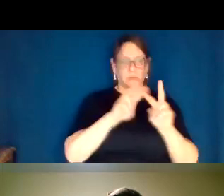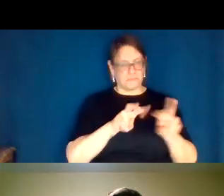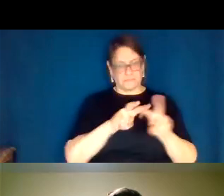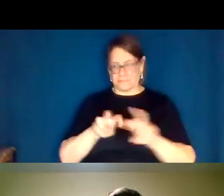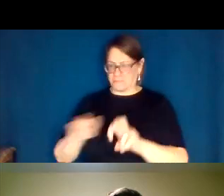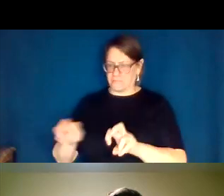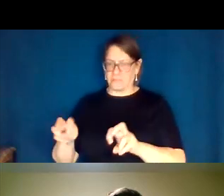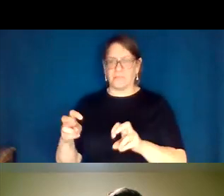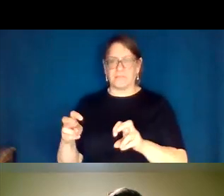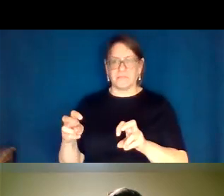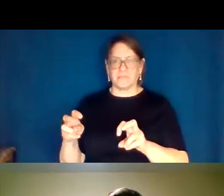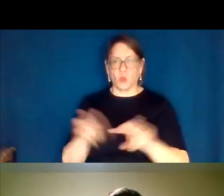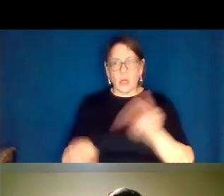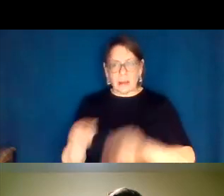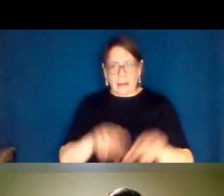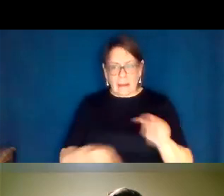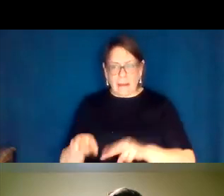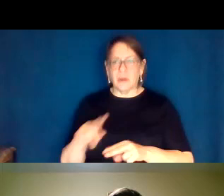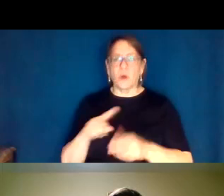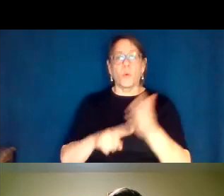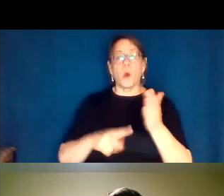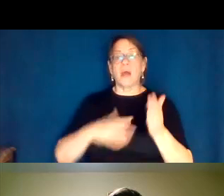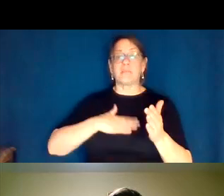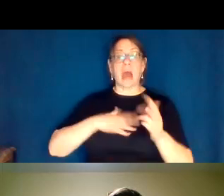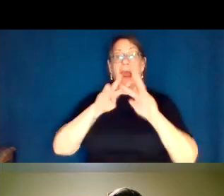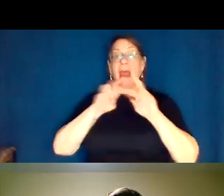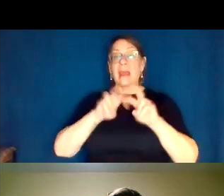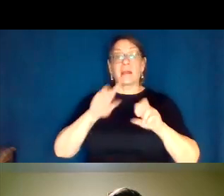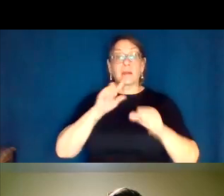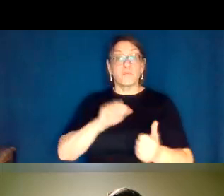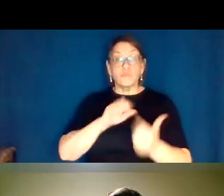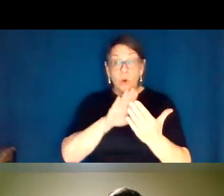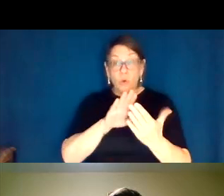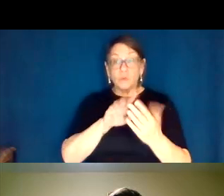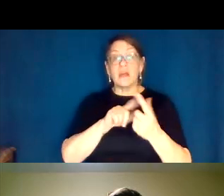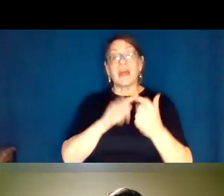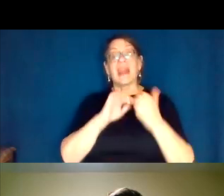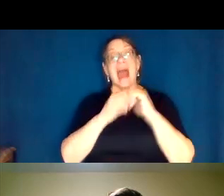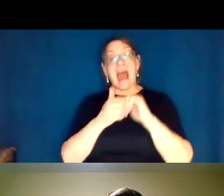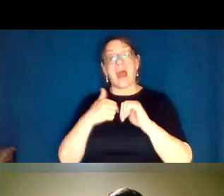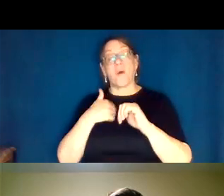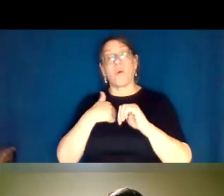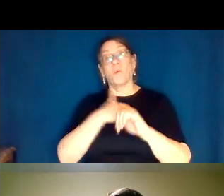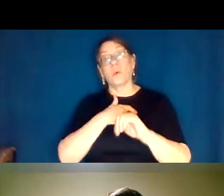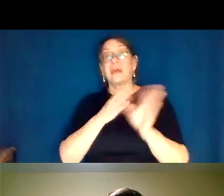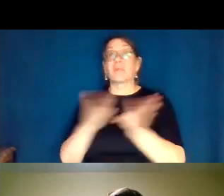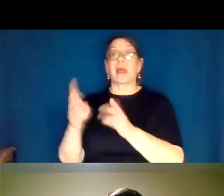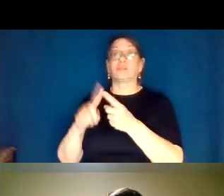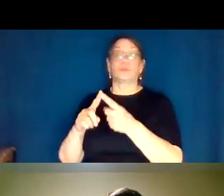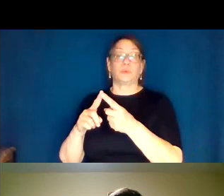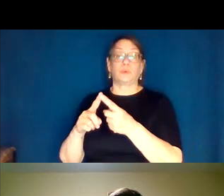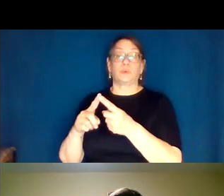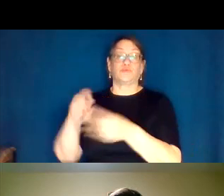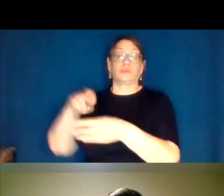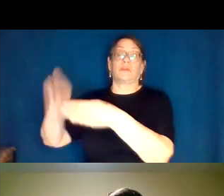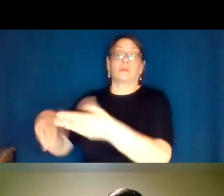access? What's my analytic approach? And then how I plan to, what are your deliverables and how do you